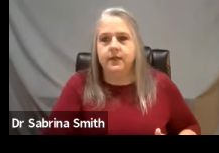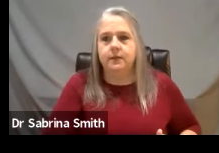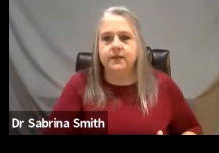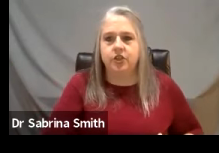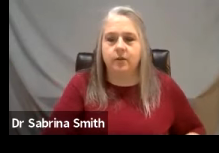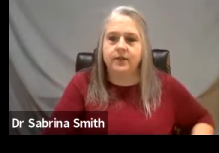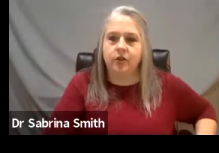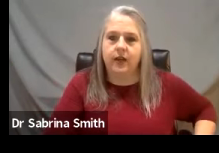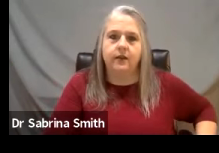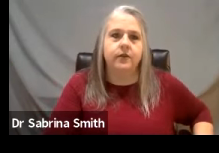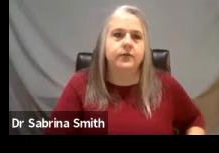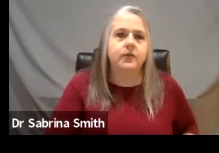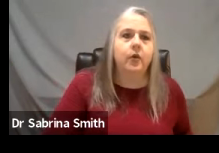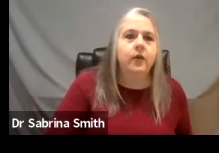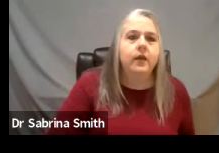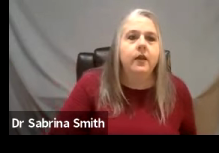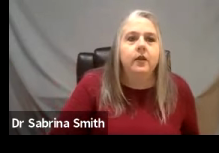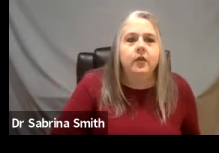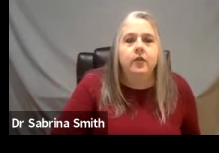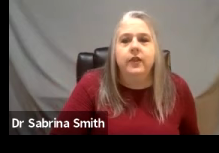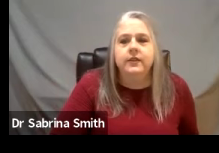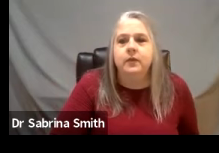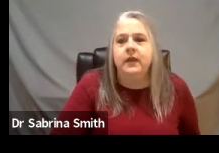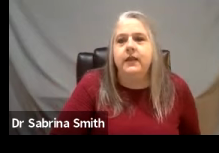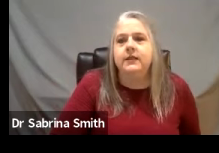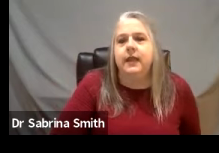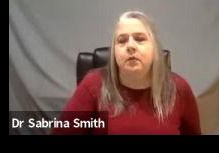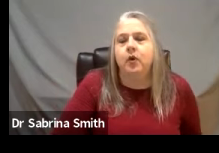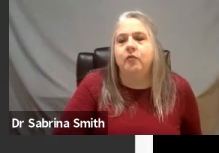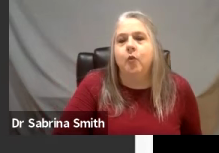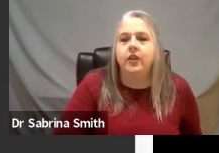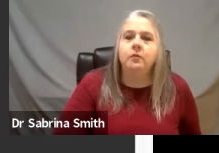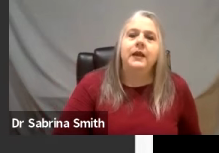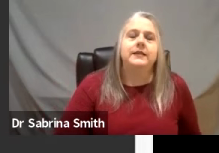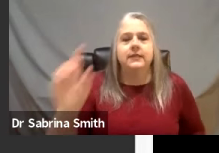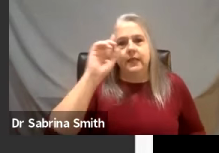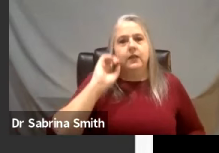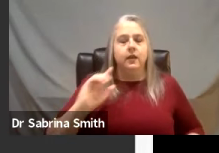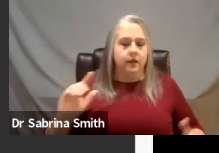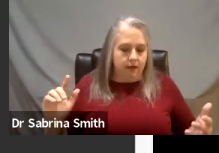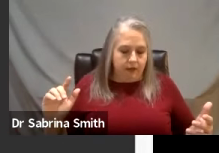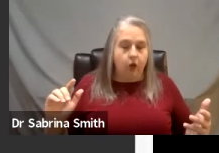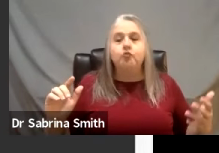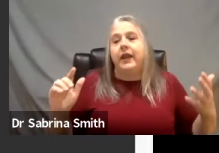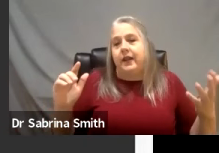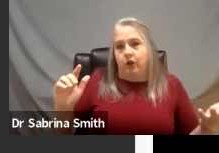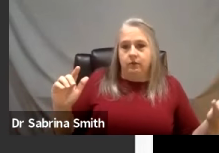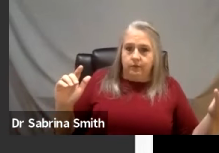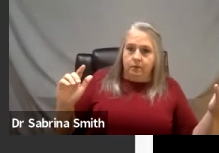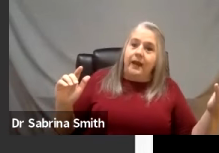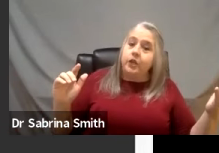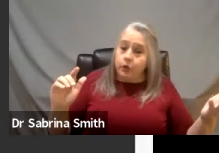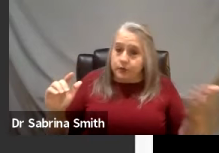be able to see it because I shared my screen. So this would be an example of what you might see a